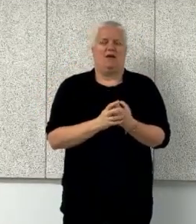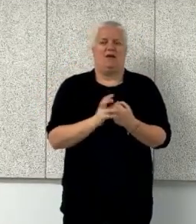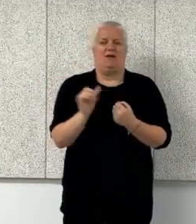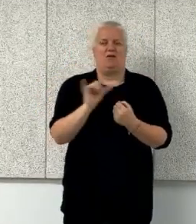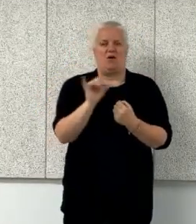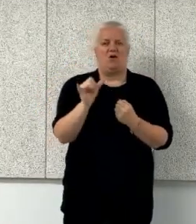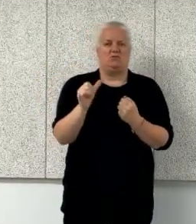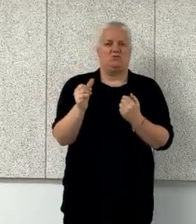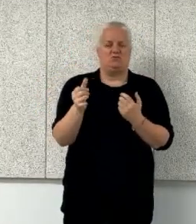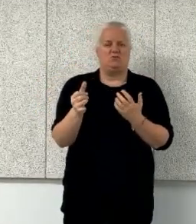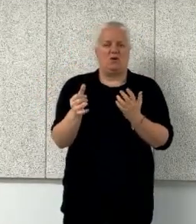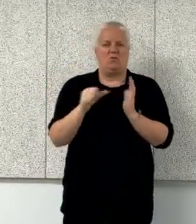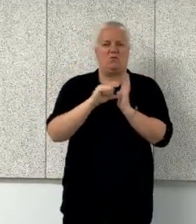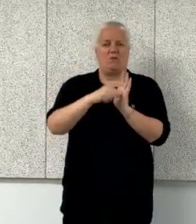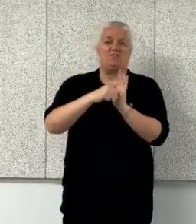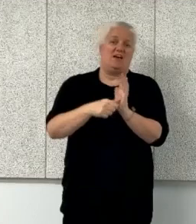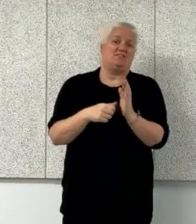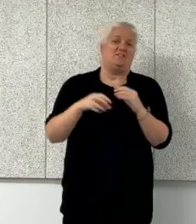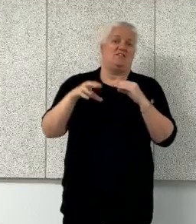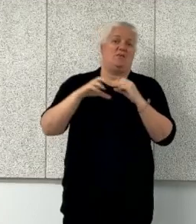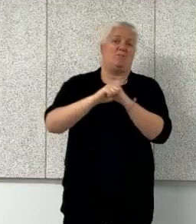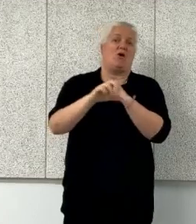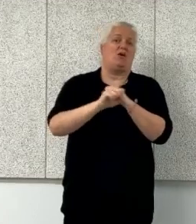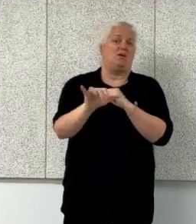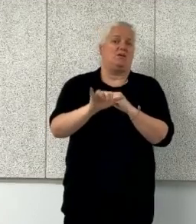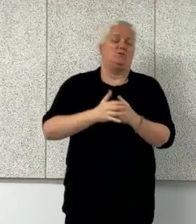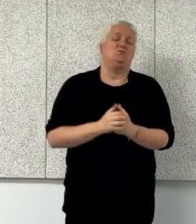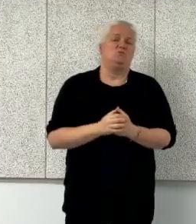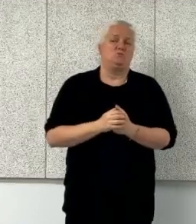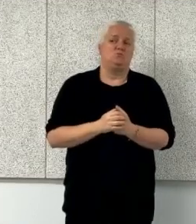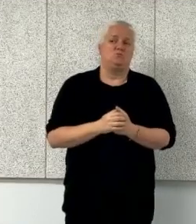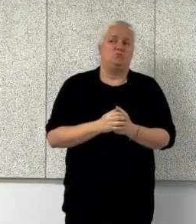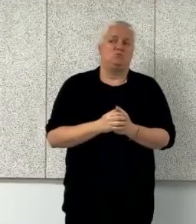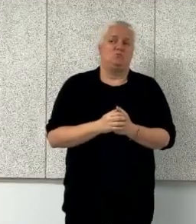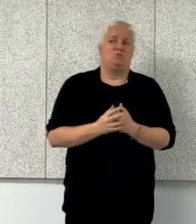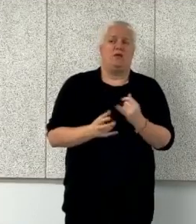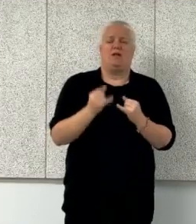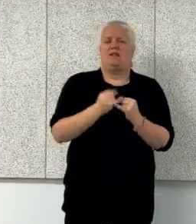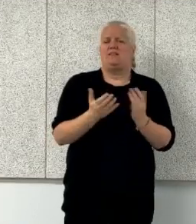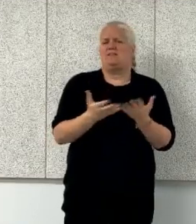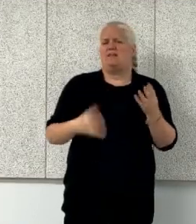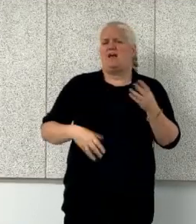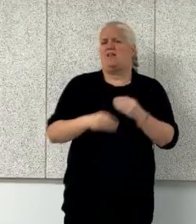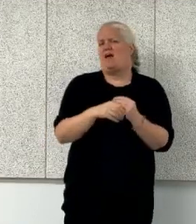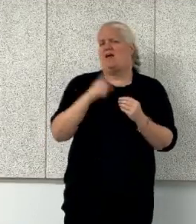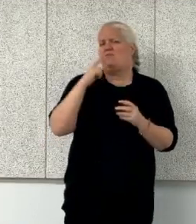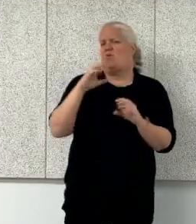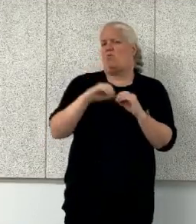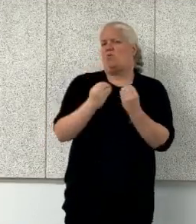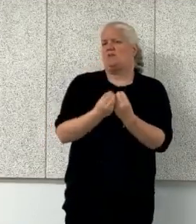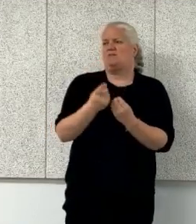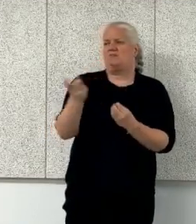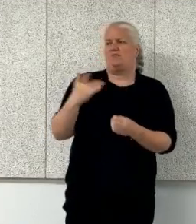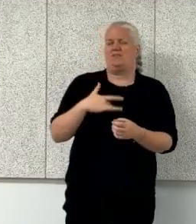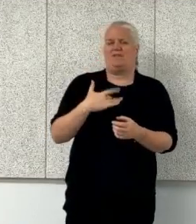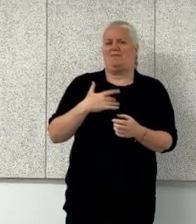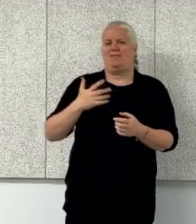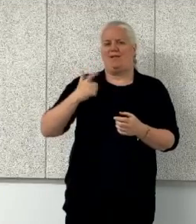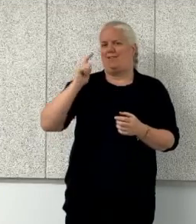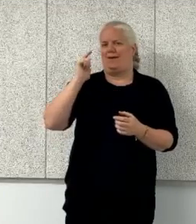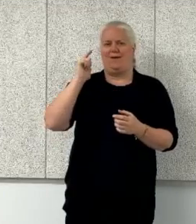the marketing. And then maybe the last thing I'll add for the organizations that feel like that might be a little bit radical, I've seen really